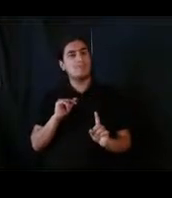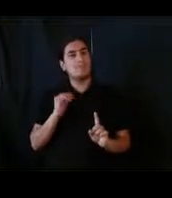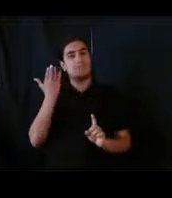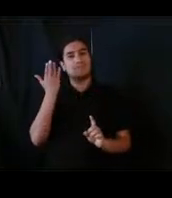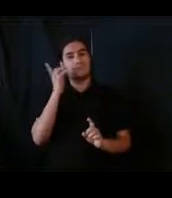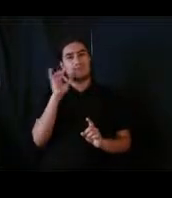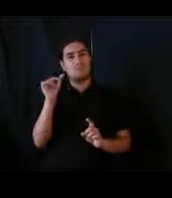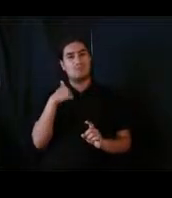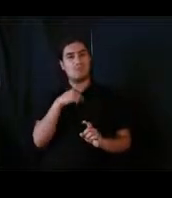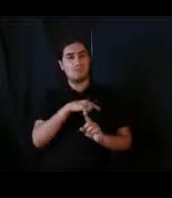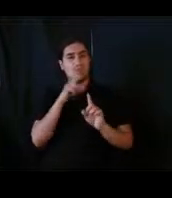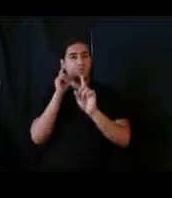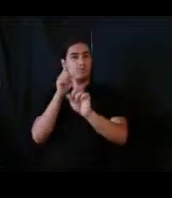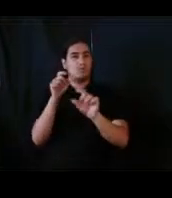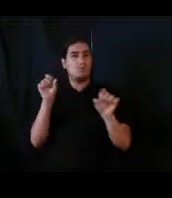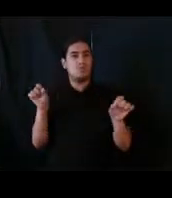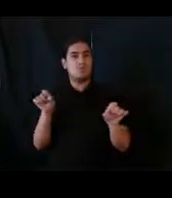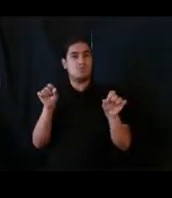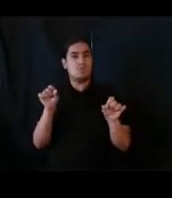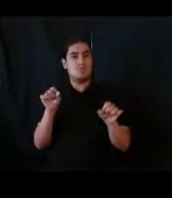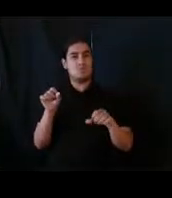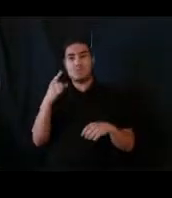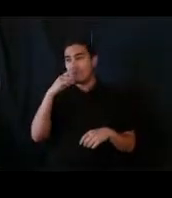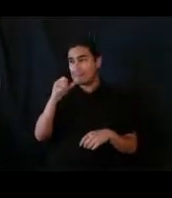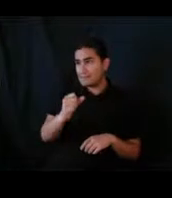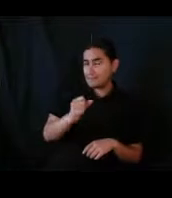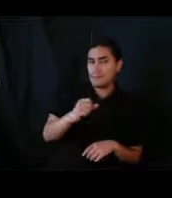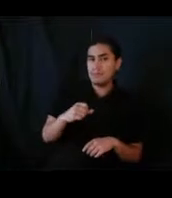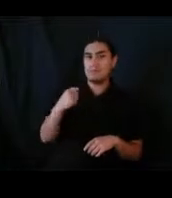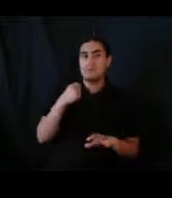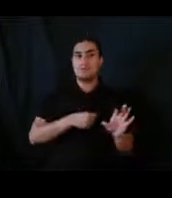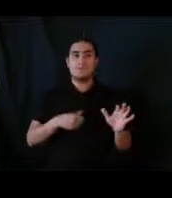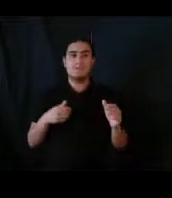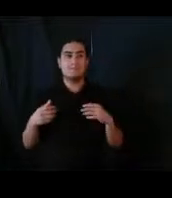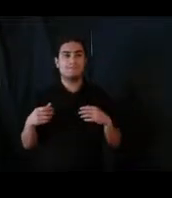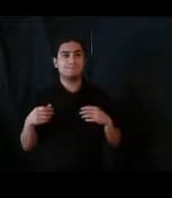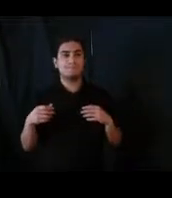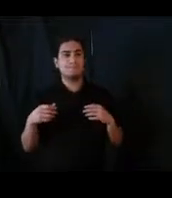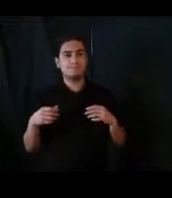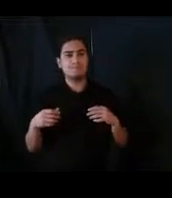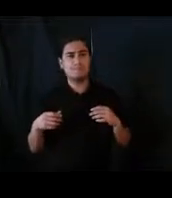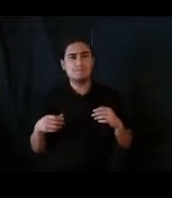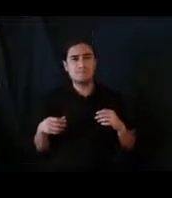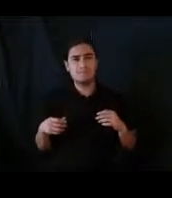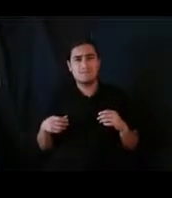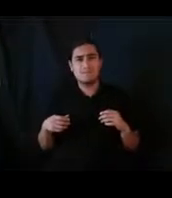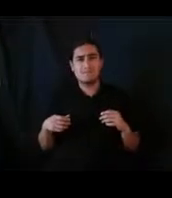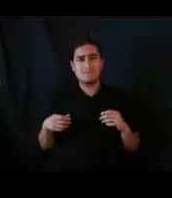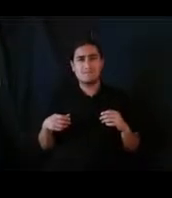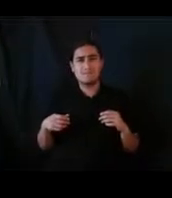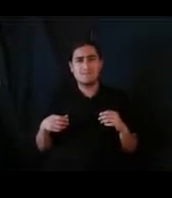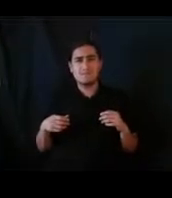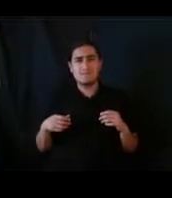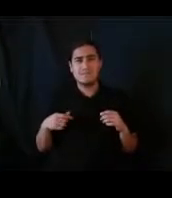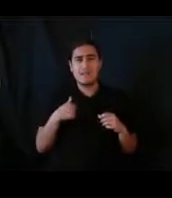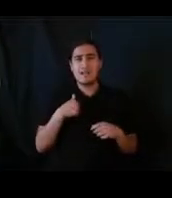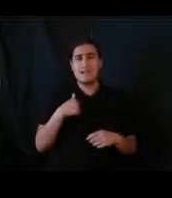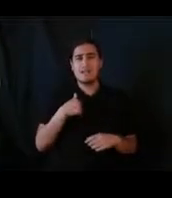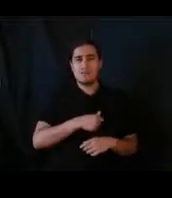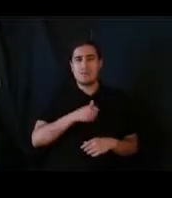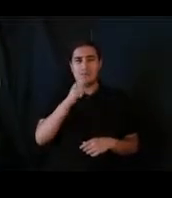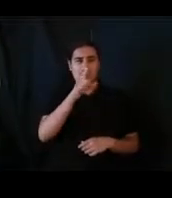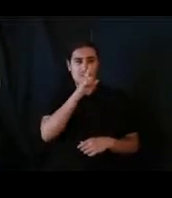we're working towards making yeah it says it says it's not admitted close enough um sorry i'm not sure this is the right place or